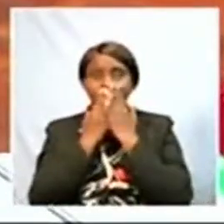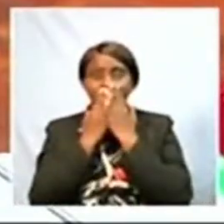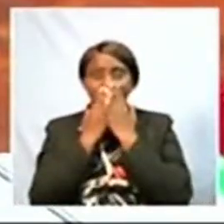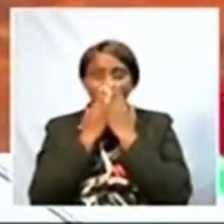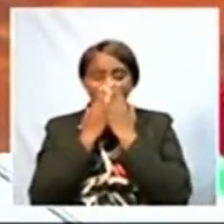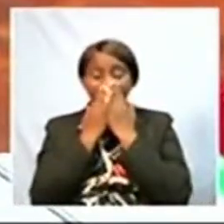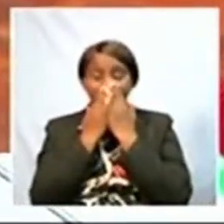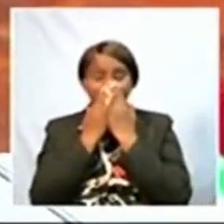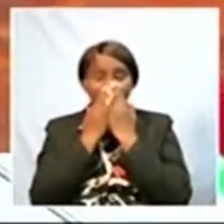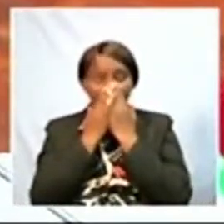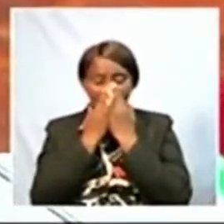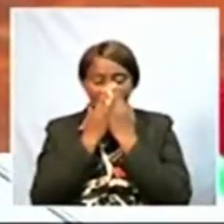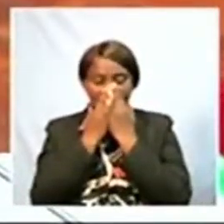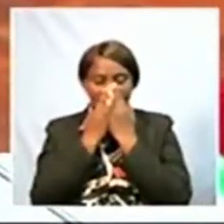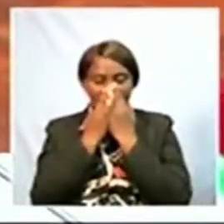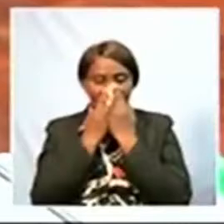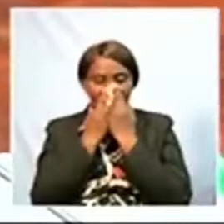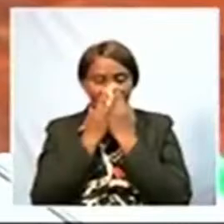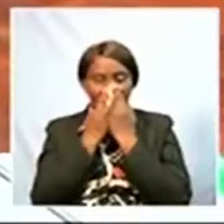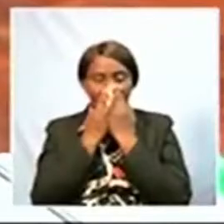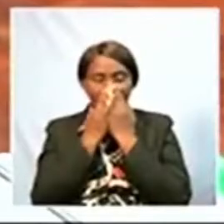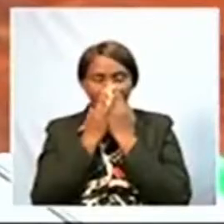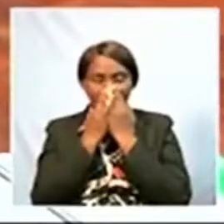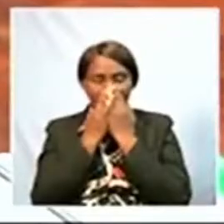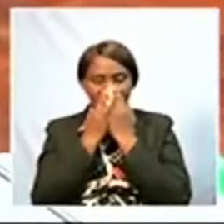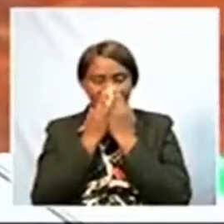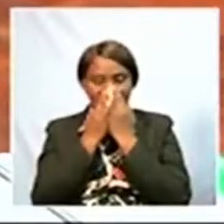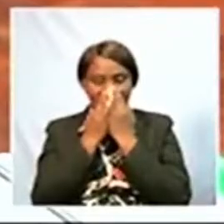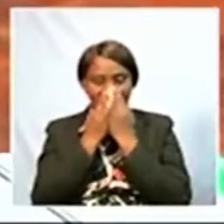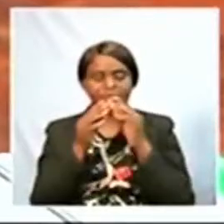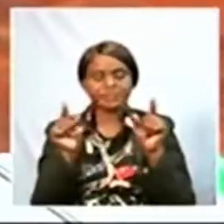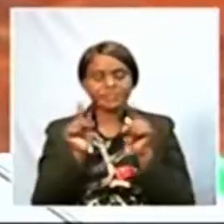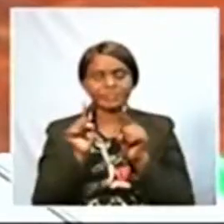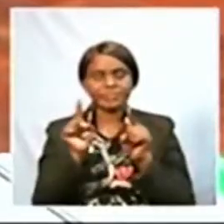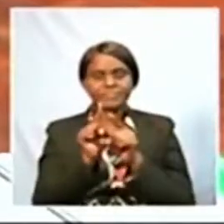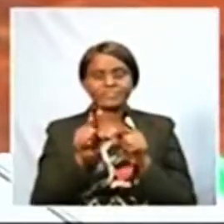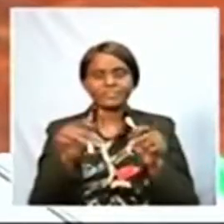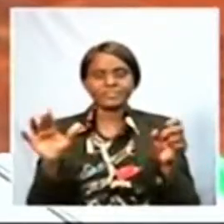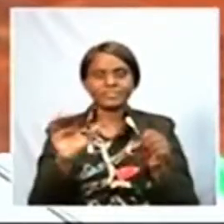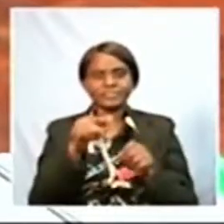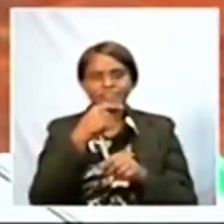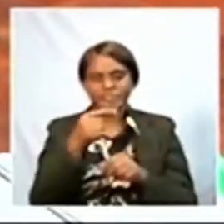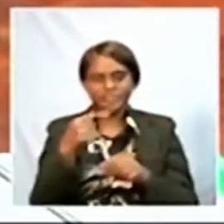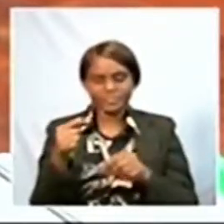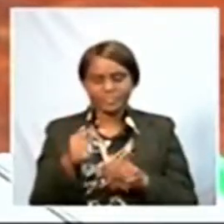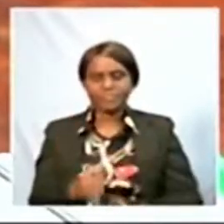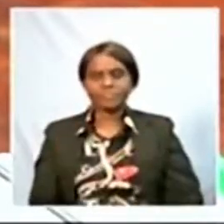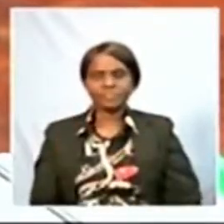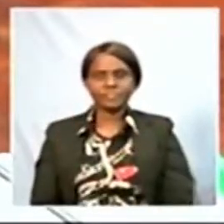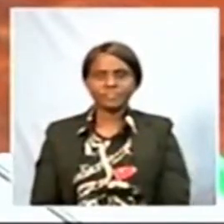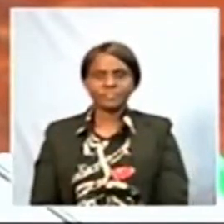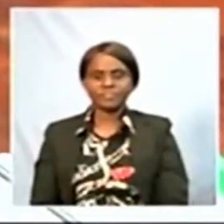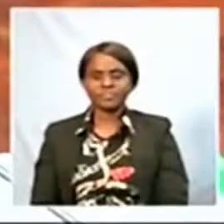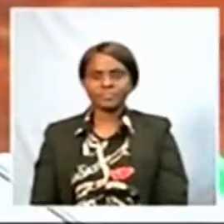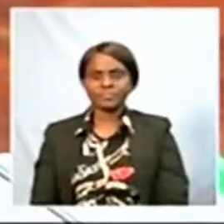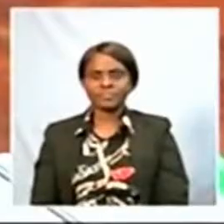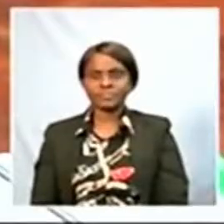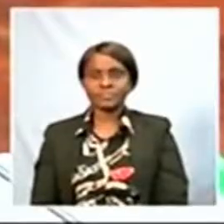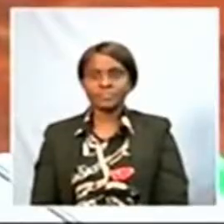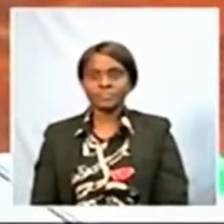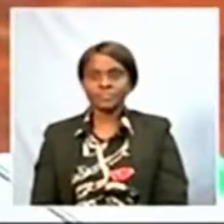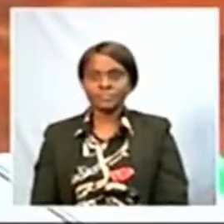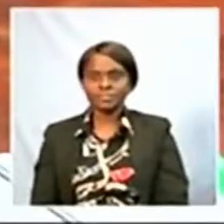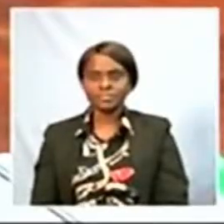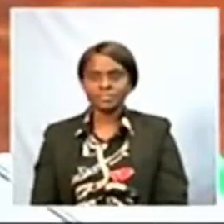contractor and new seals were installed. The remaining 2 boreholes were drilled, but the yield was below the recommended